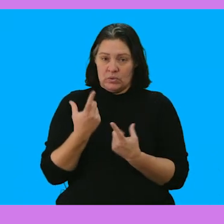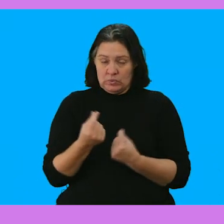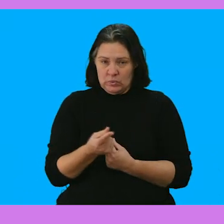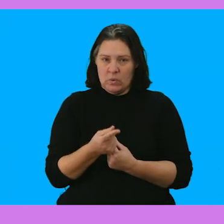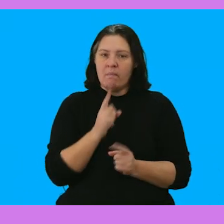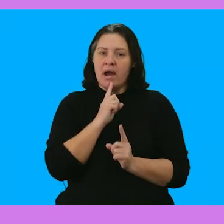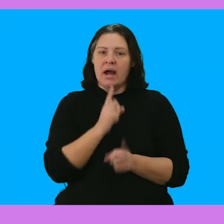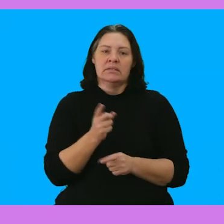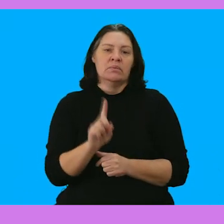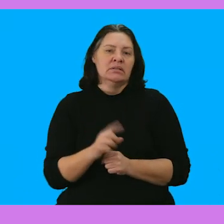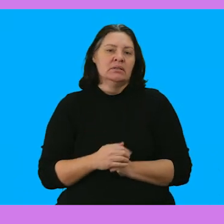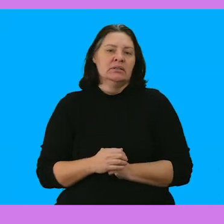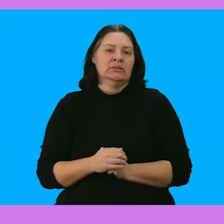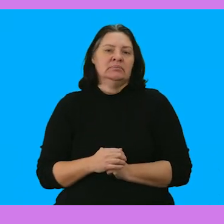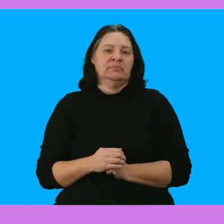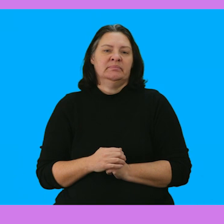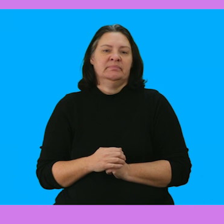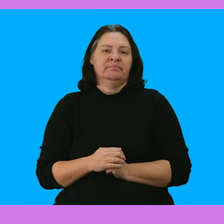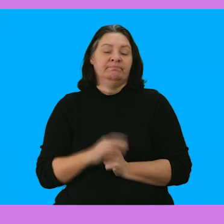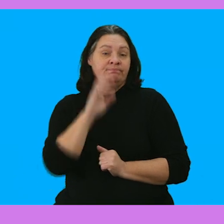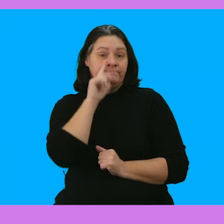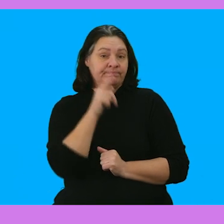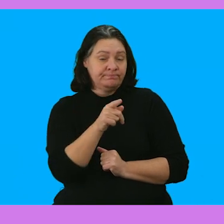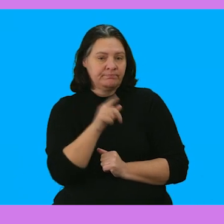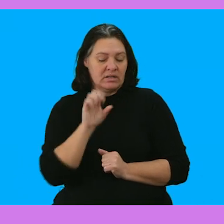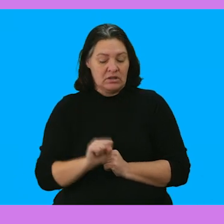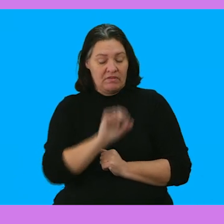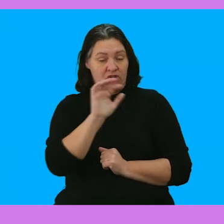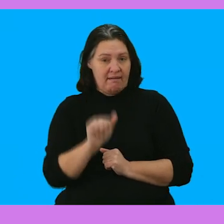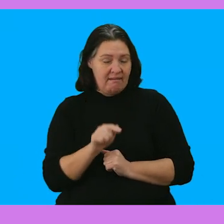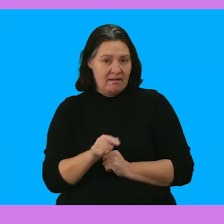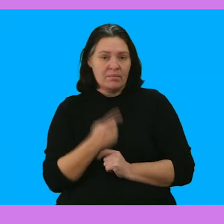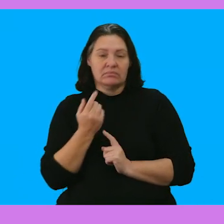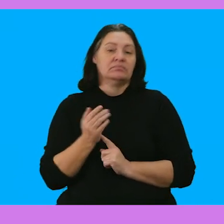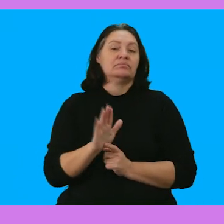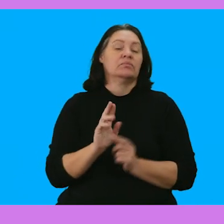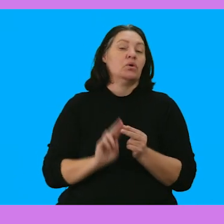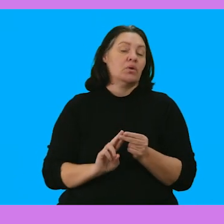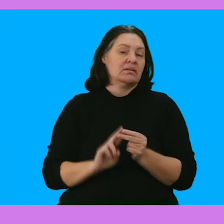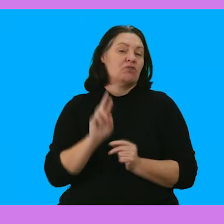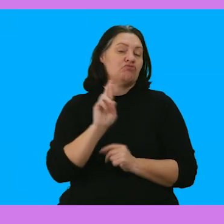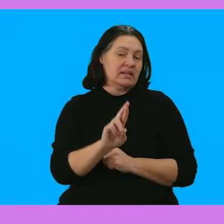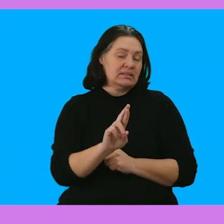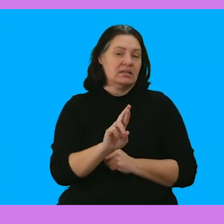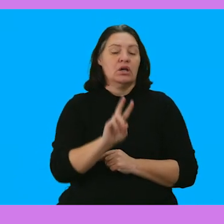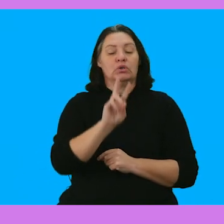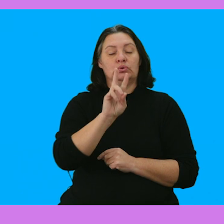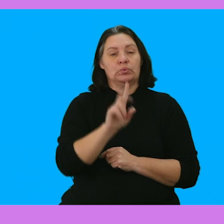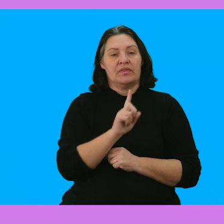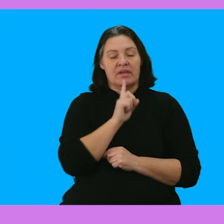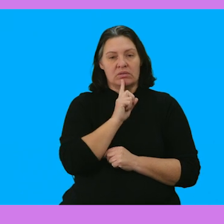this calculation, I'll get an answer of, remember it's in South Africa, so I indicate my unit, which is